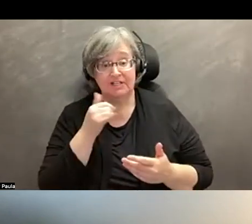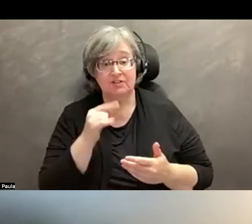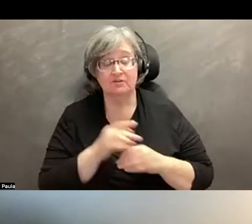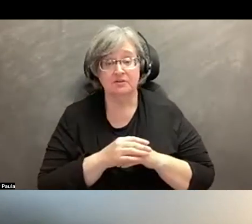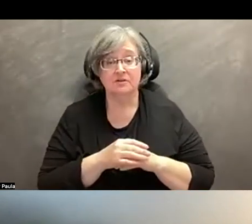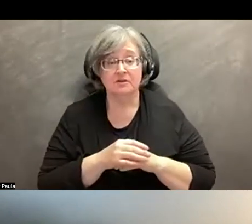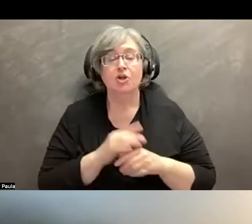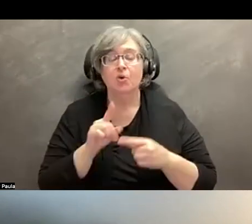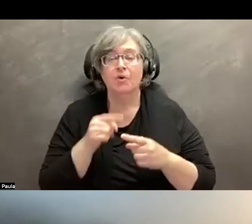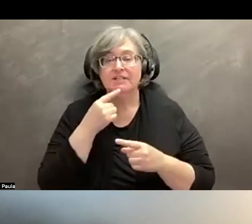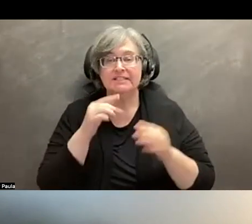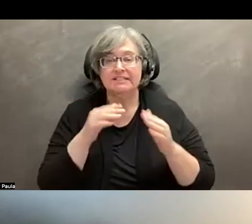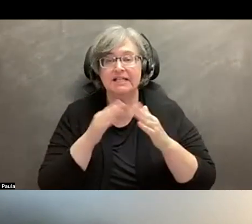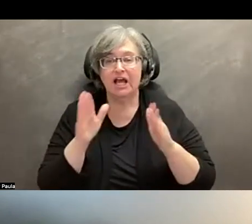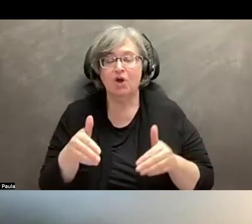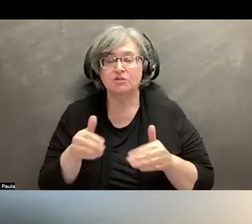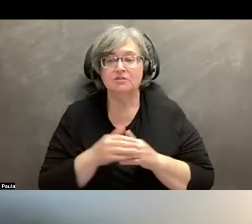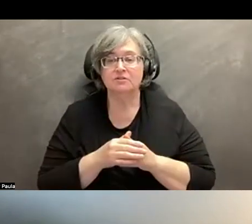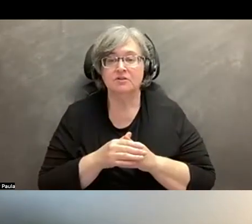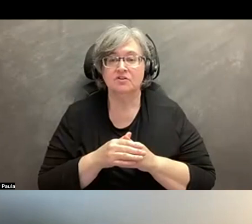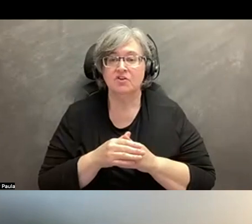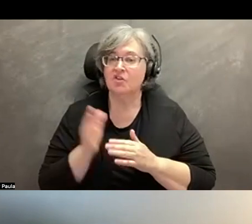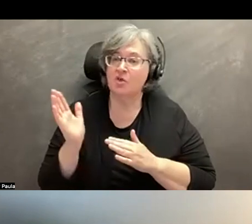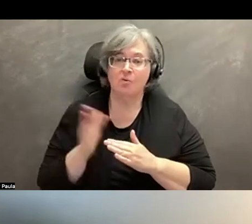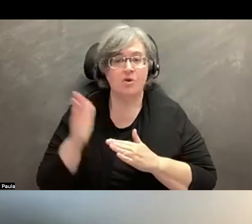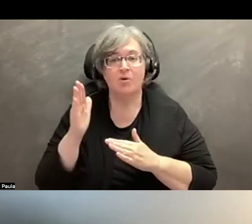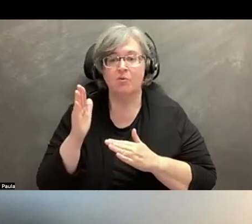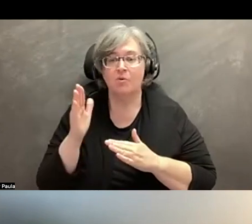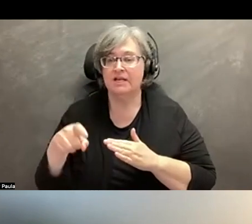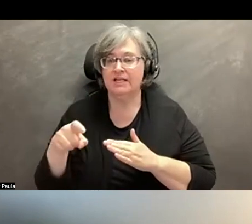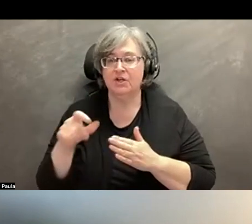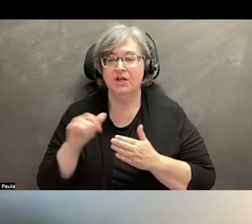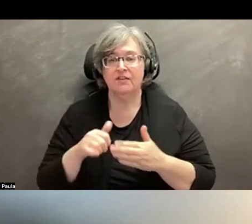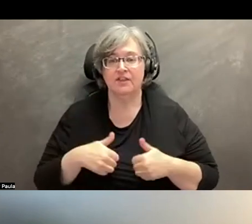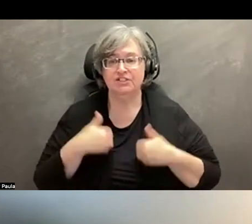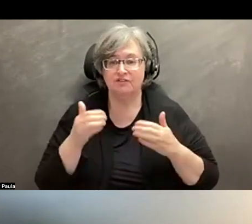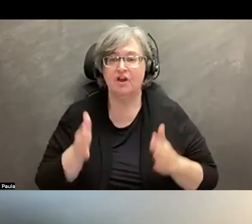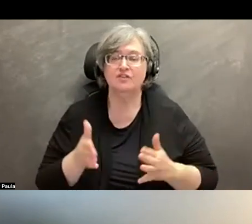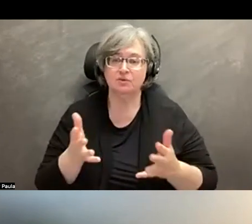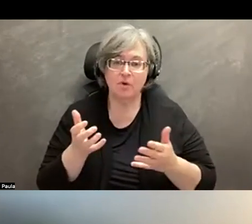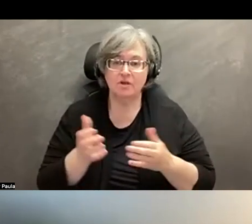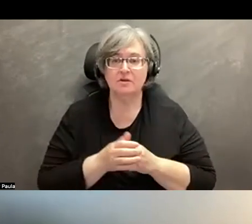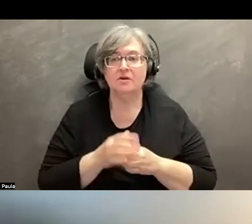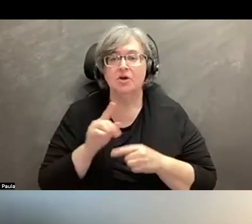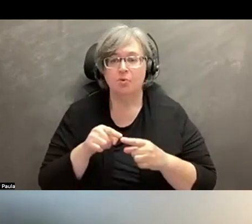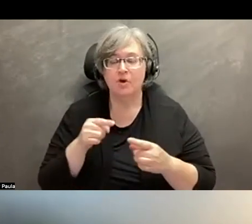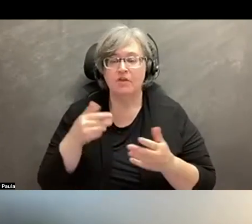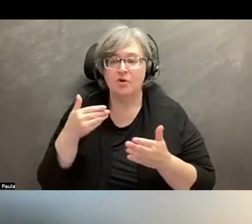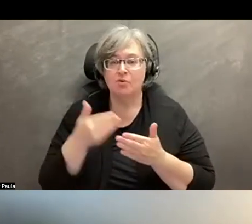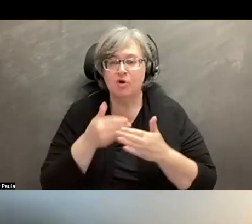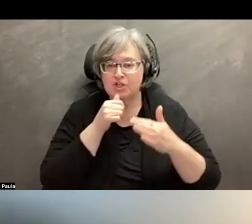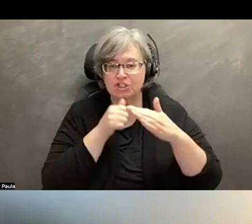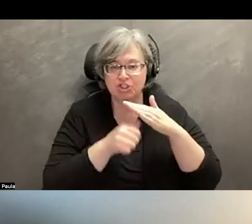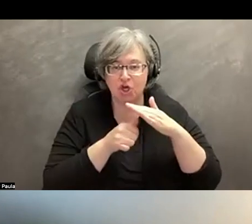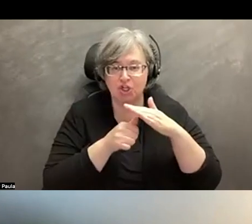moment ago when you said that housing is the #1 need that survivors share, usually when they're approaching a shelter or calling